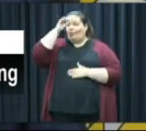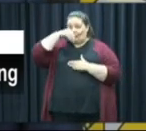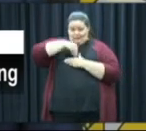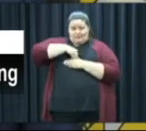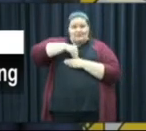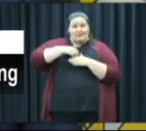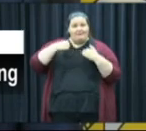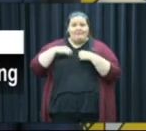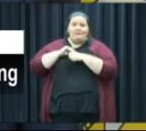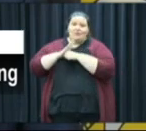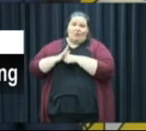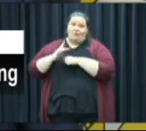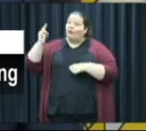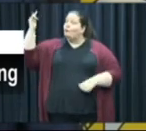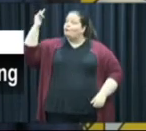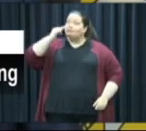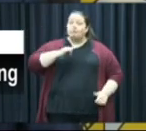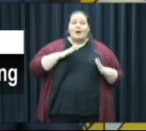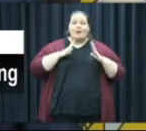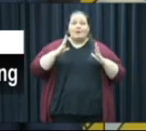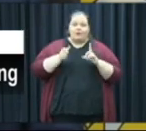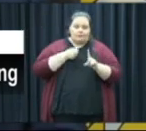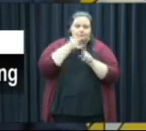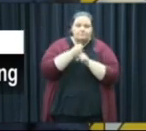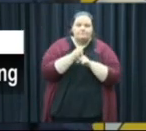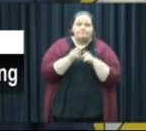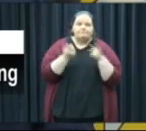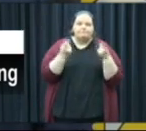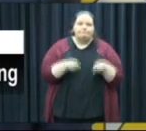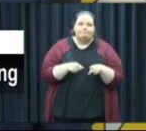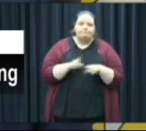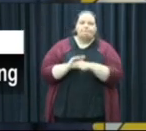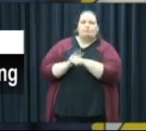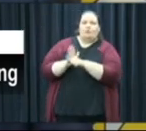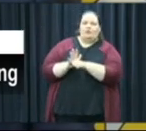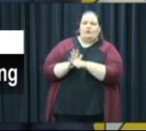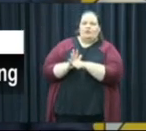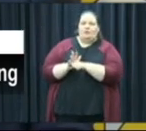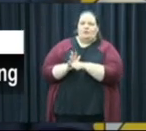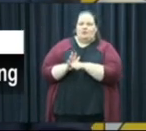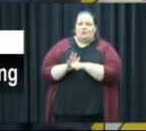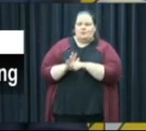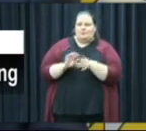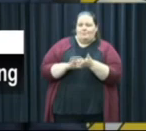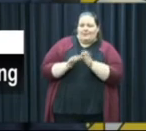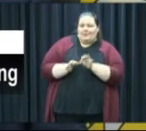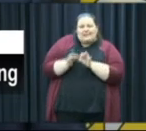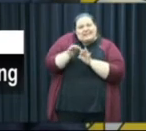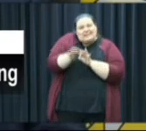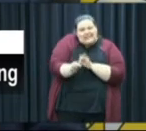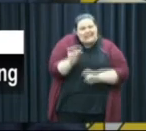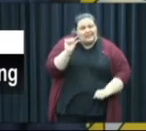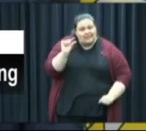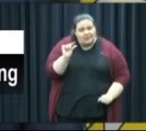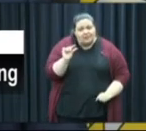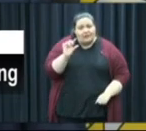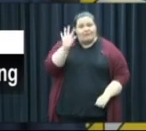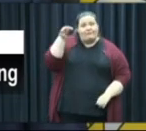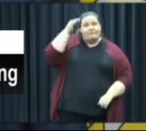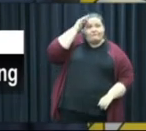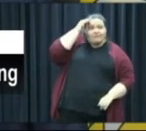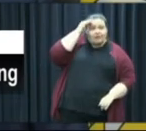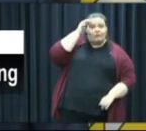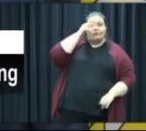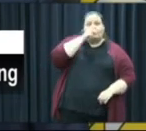would also minimize the risk of what would appear to be only a delay. With the federal government delaying or offering all kinds of